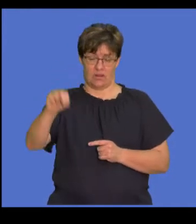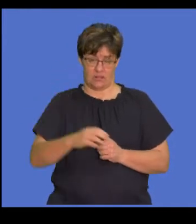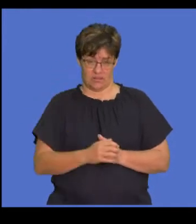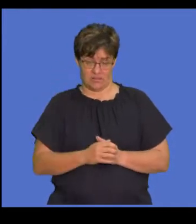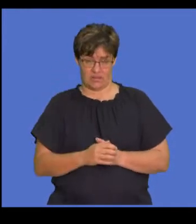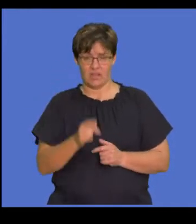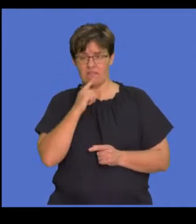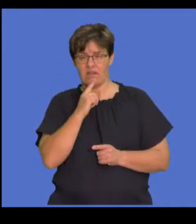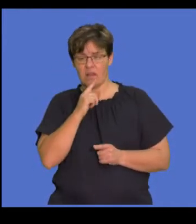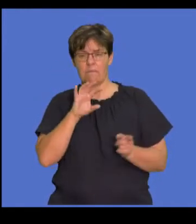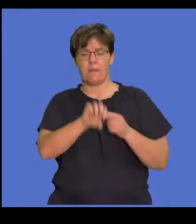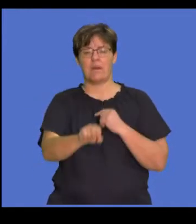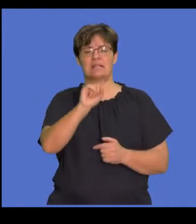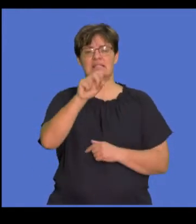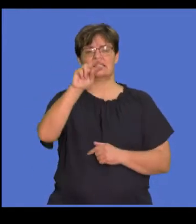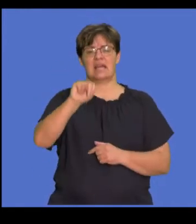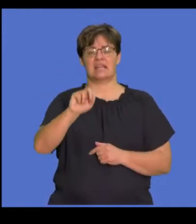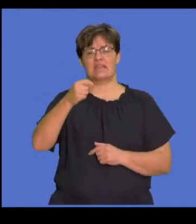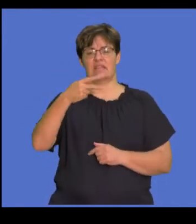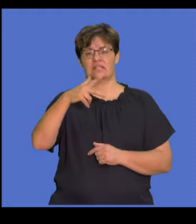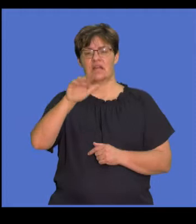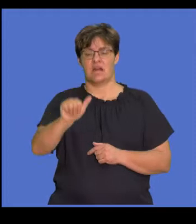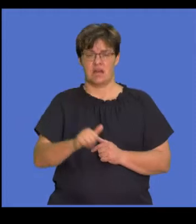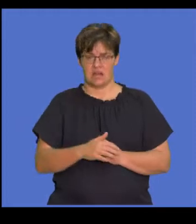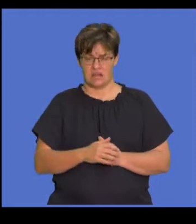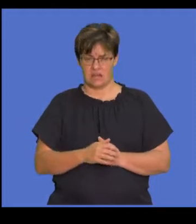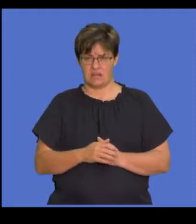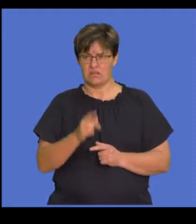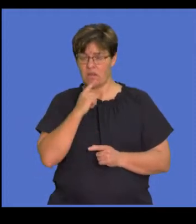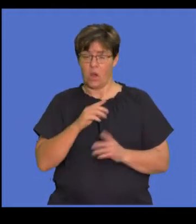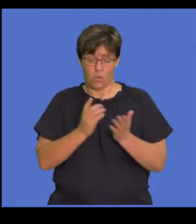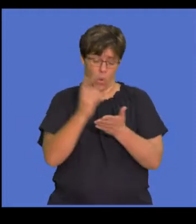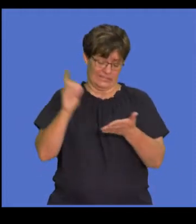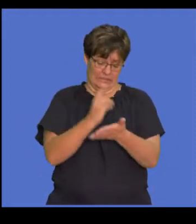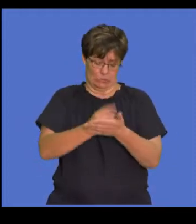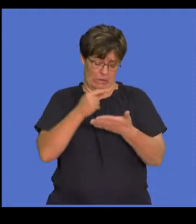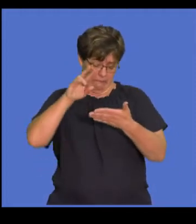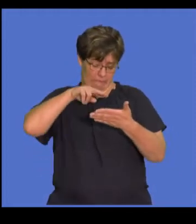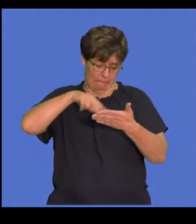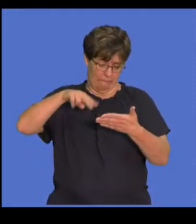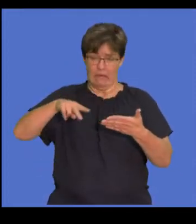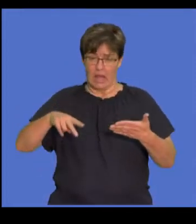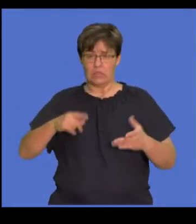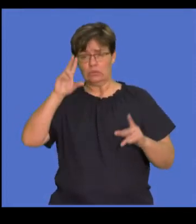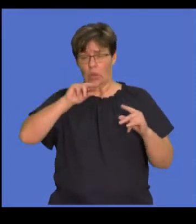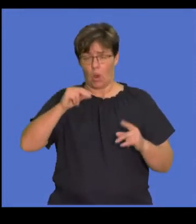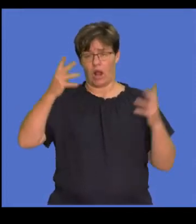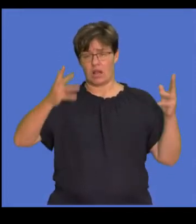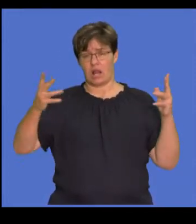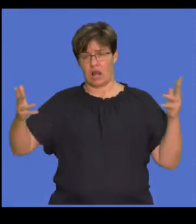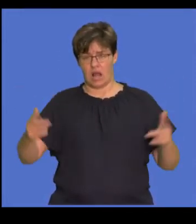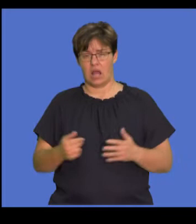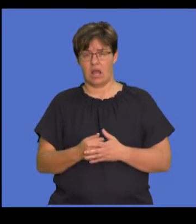thing is, should I say to you, define sine theta, I don't want you to then go to an Oxford dictionary and then start